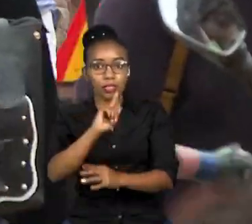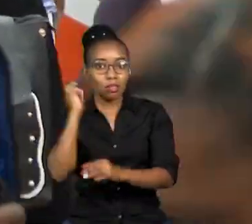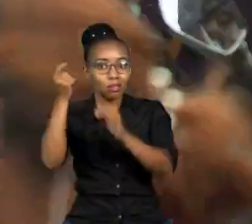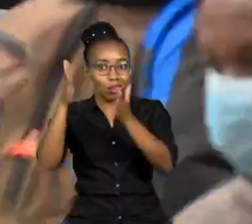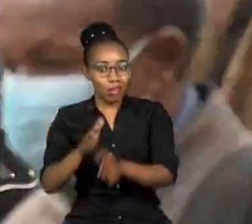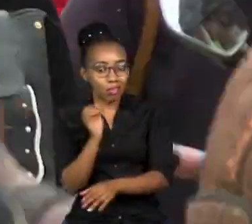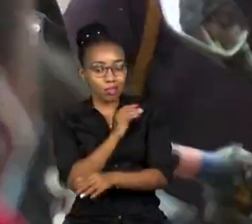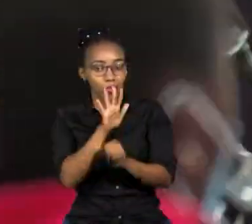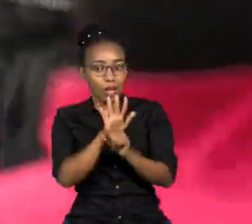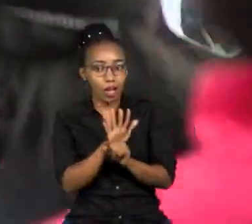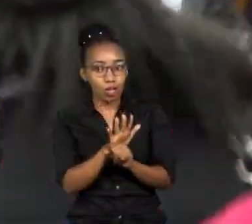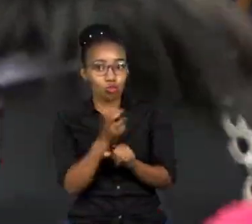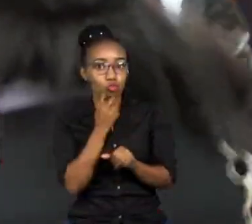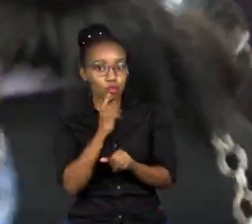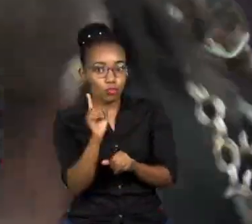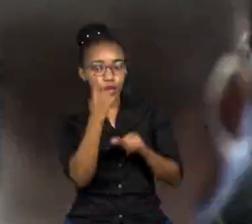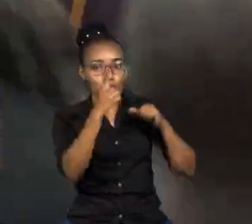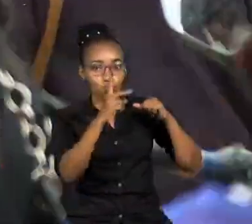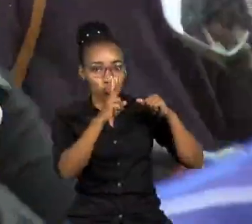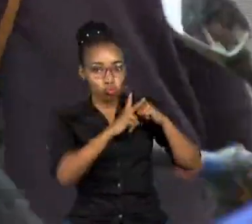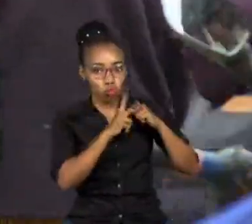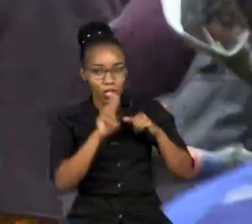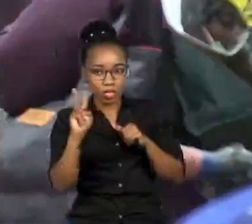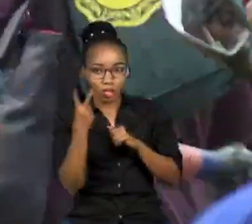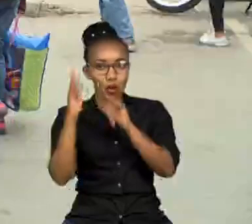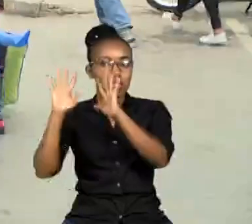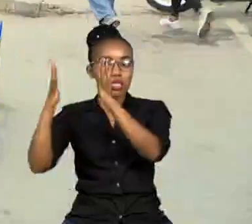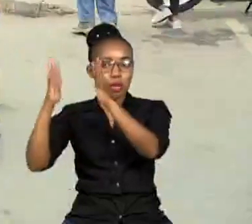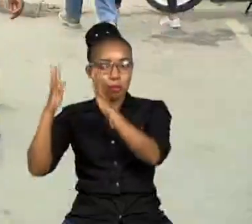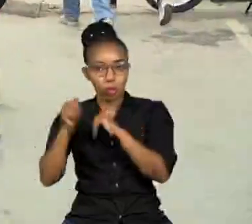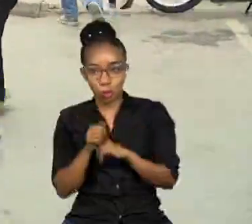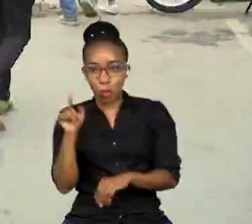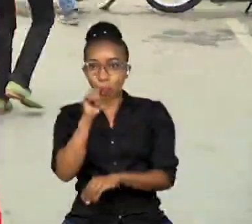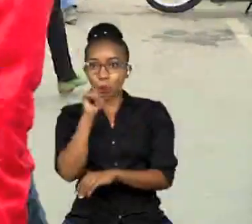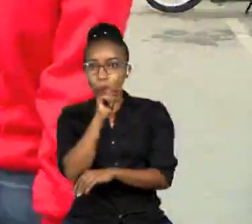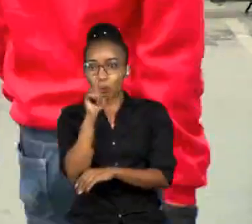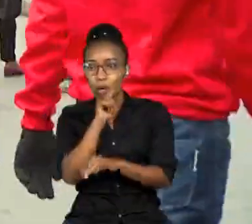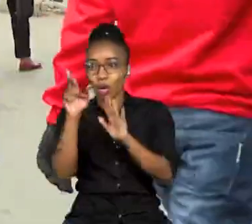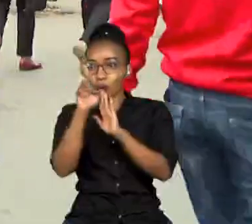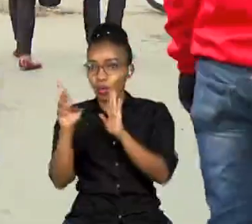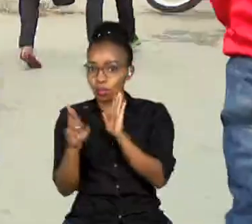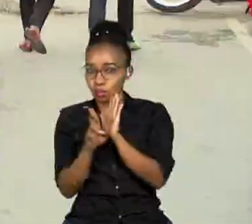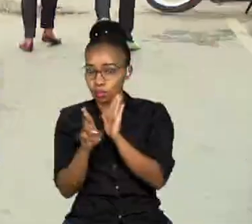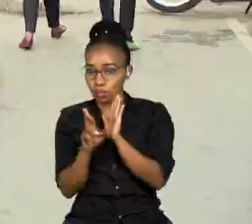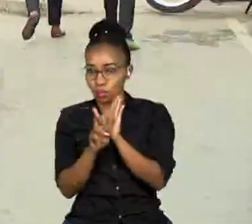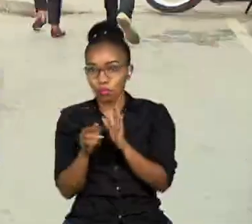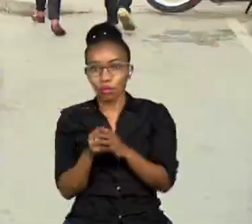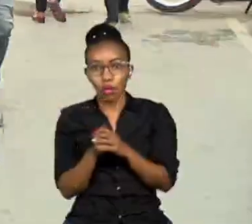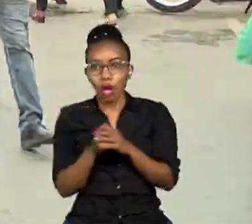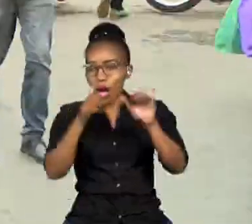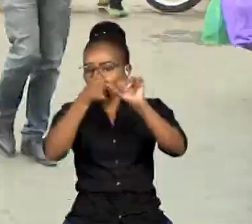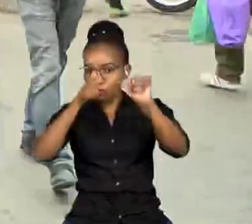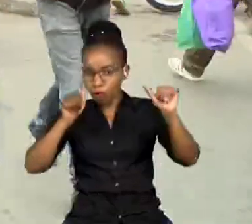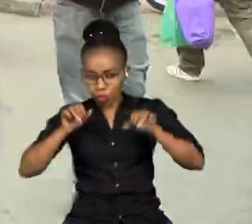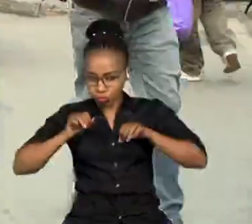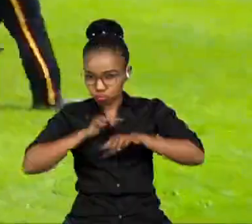Kenyans, Tuesday, 1st June will mark the second Madaraka Day celebrations under tight COVID-19 restrictions. In order to avoid further